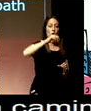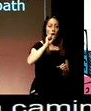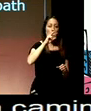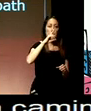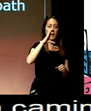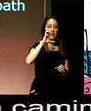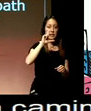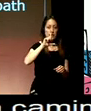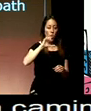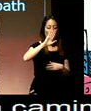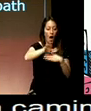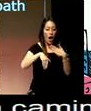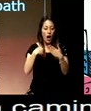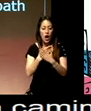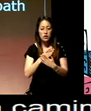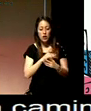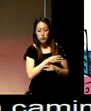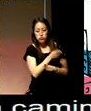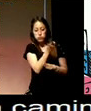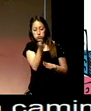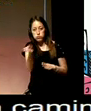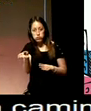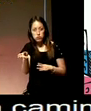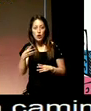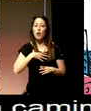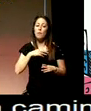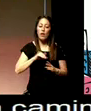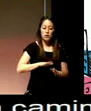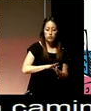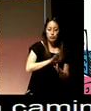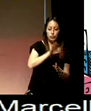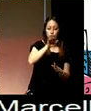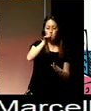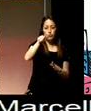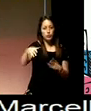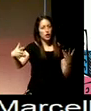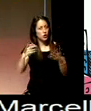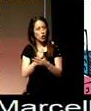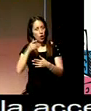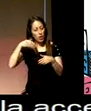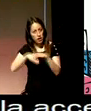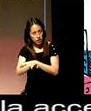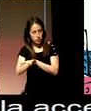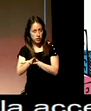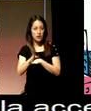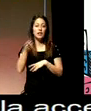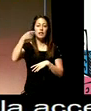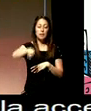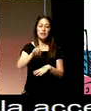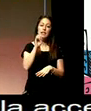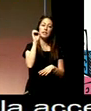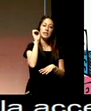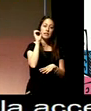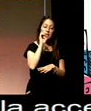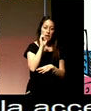through an accessible footbridge. This path is marked by a special texture and material.